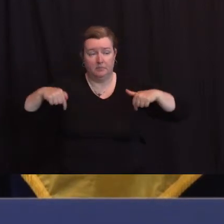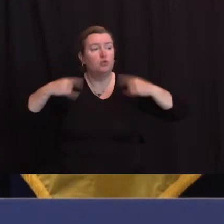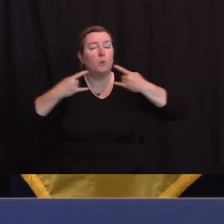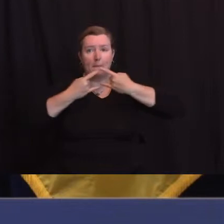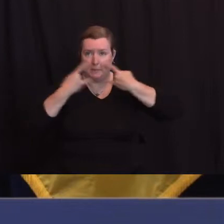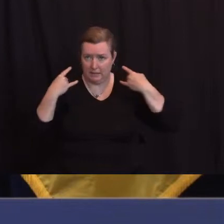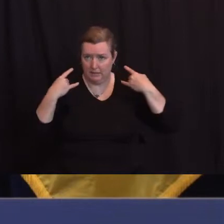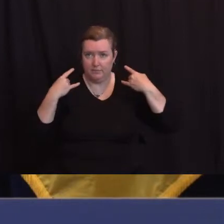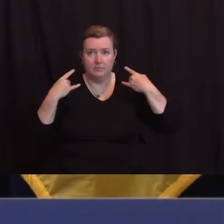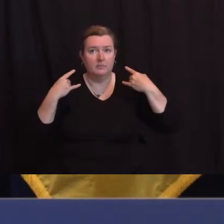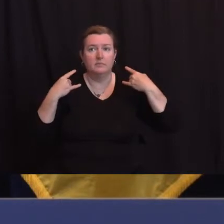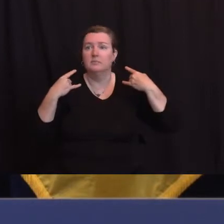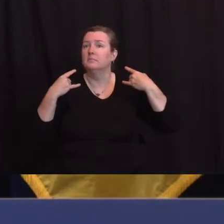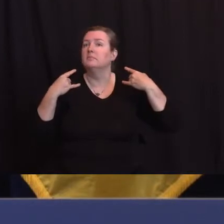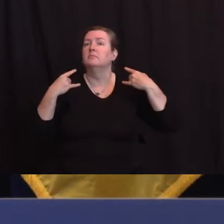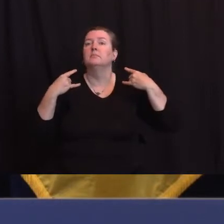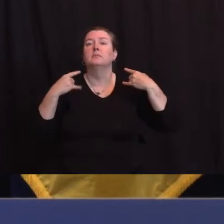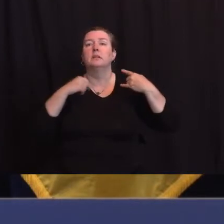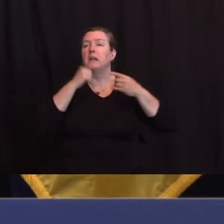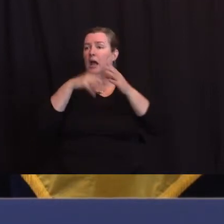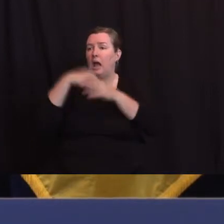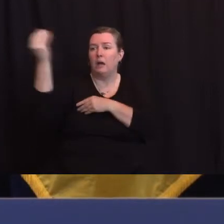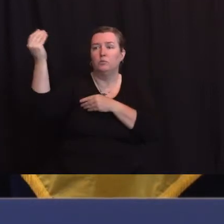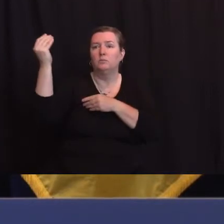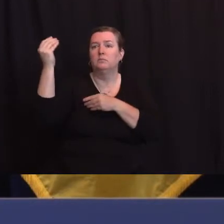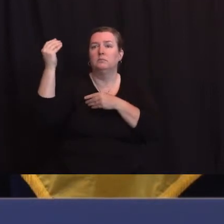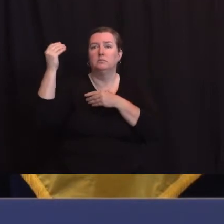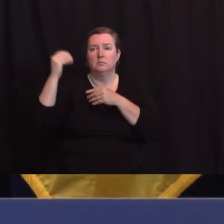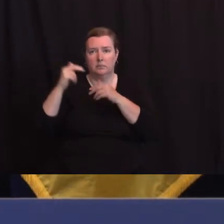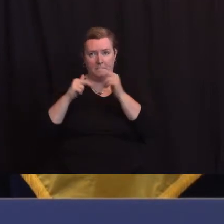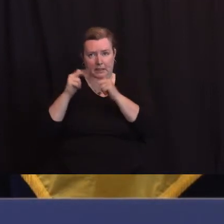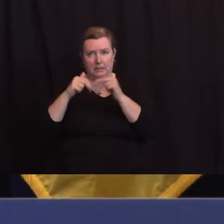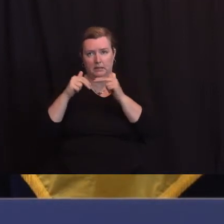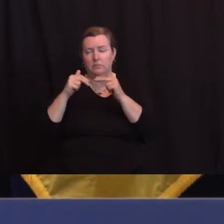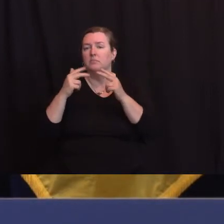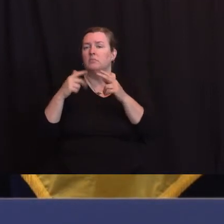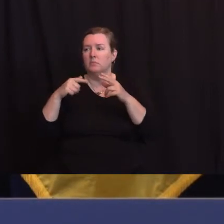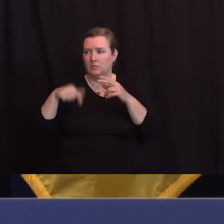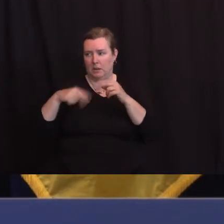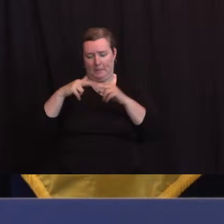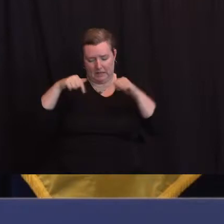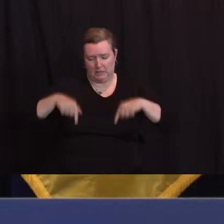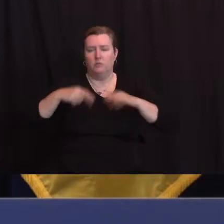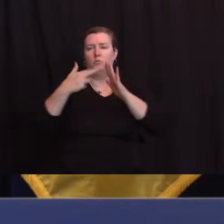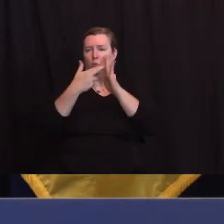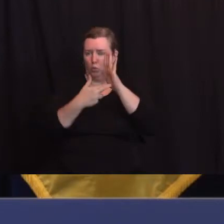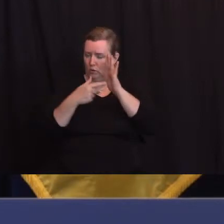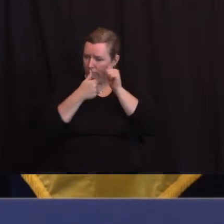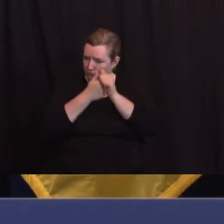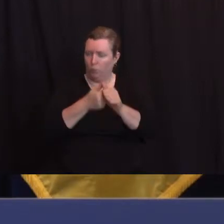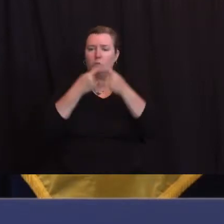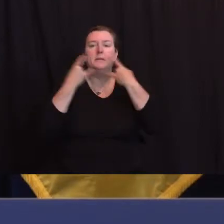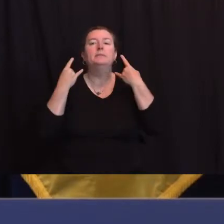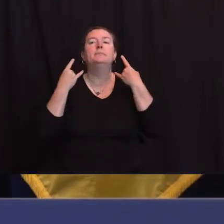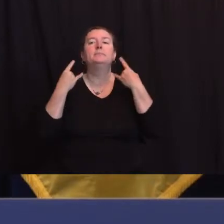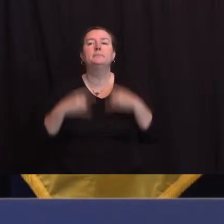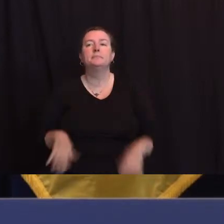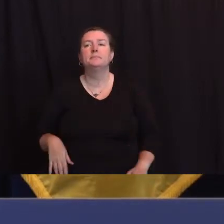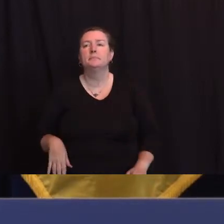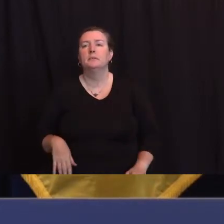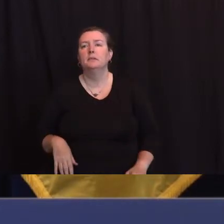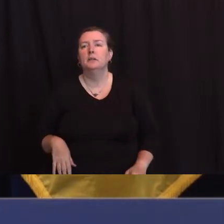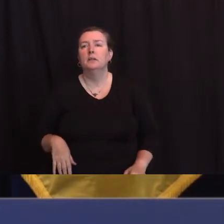not speaking. And I want to thank the members of the press and other staff members who you can't see on television who are also wearing